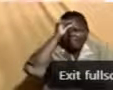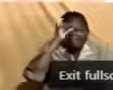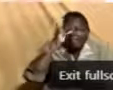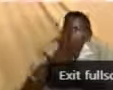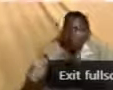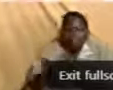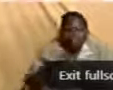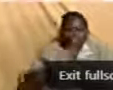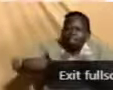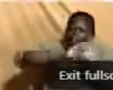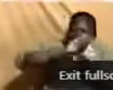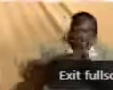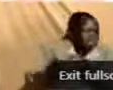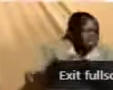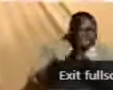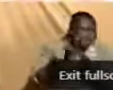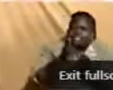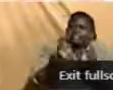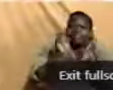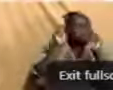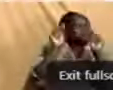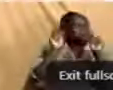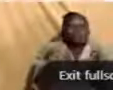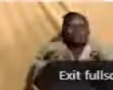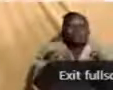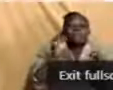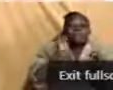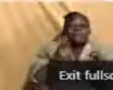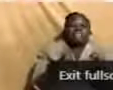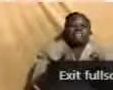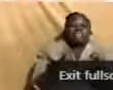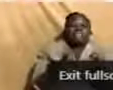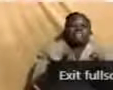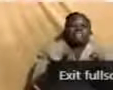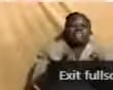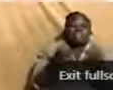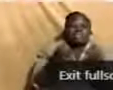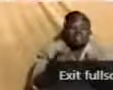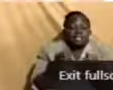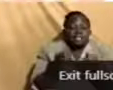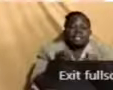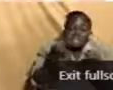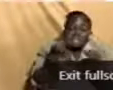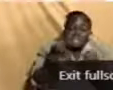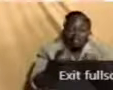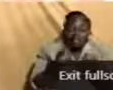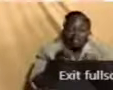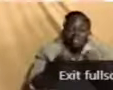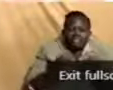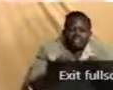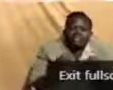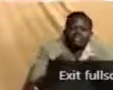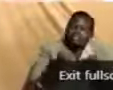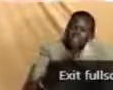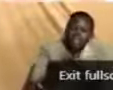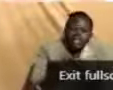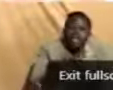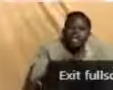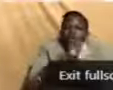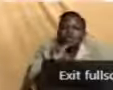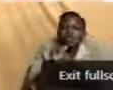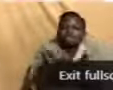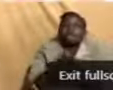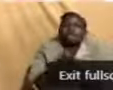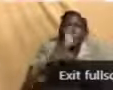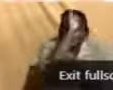machinery in purporting to change the Constitution. So any state officer, any public officer wants to change it, go ahead as an individual, just